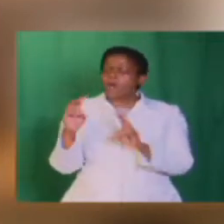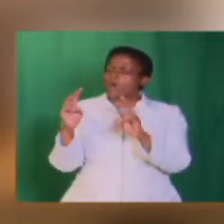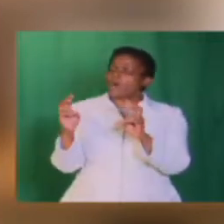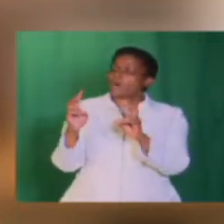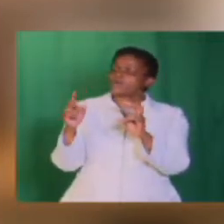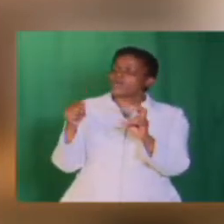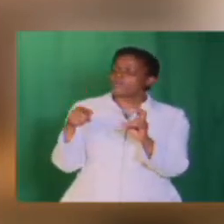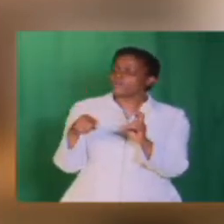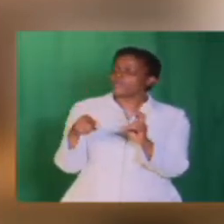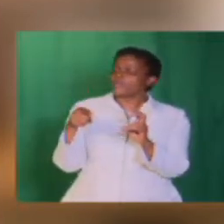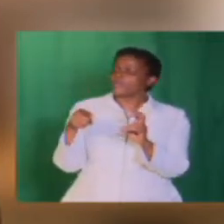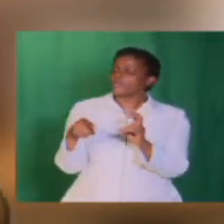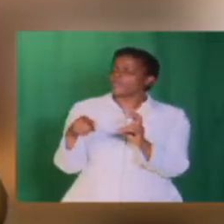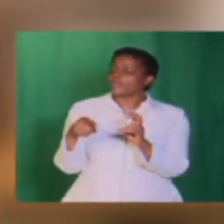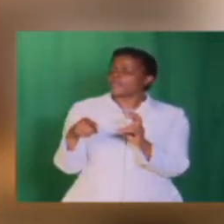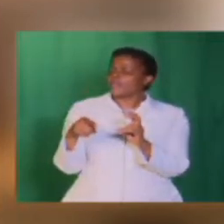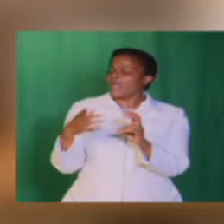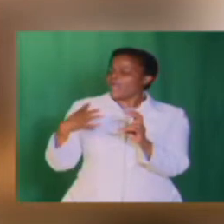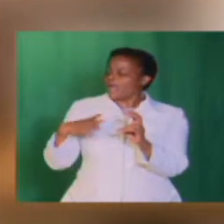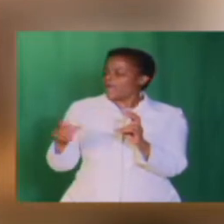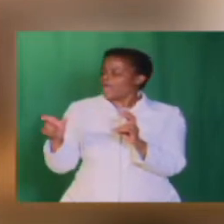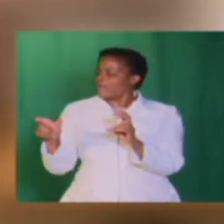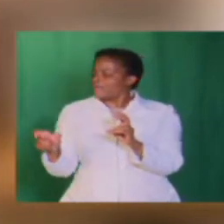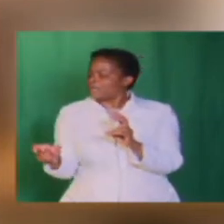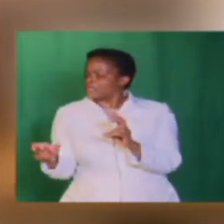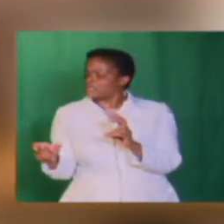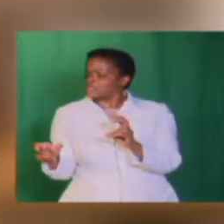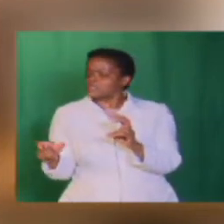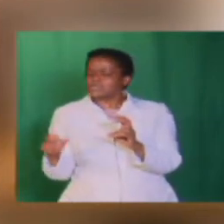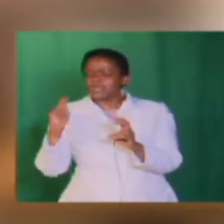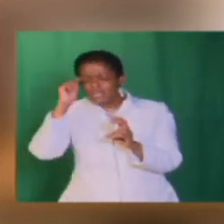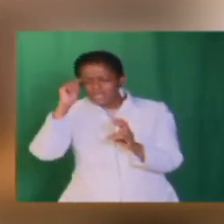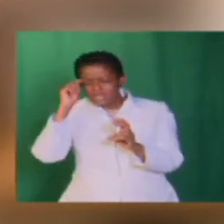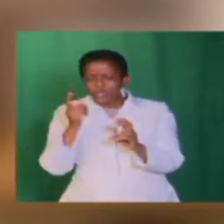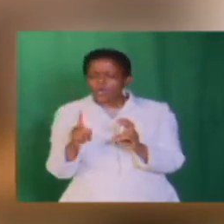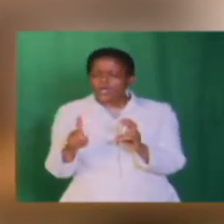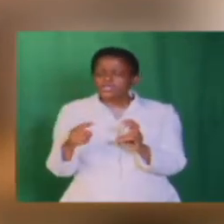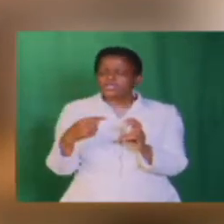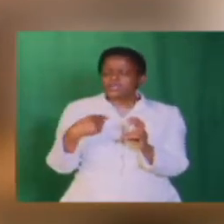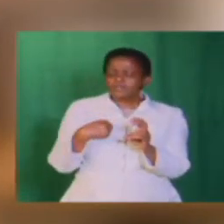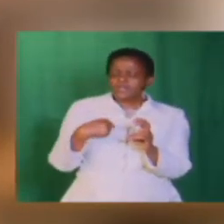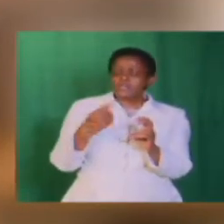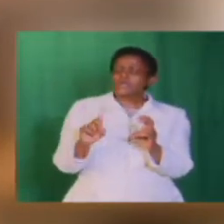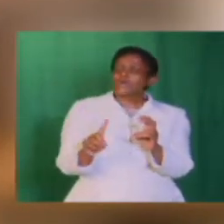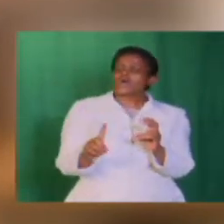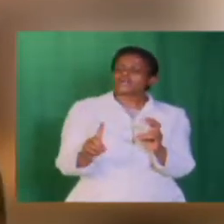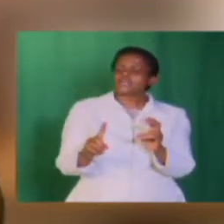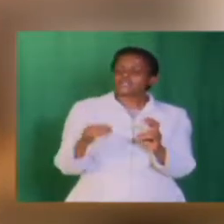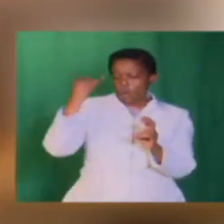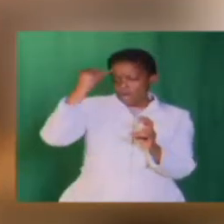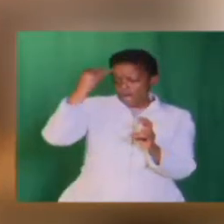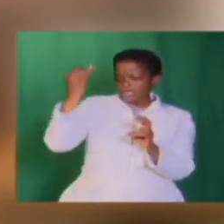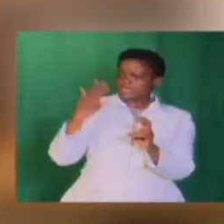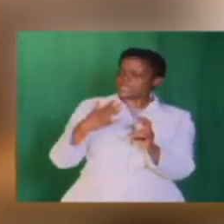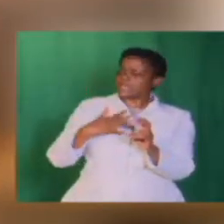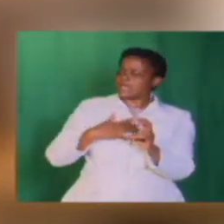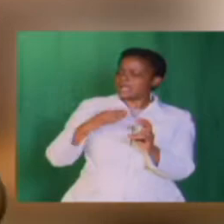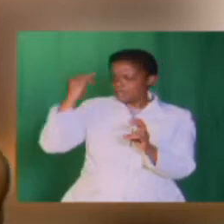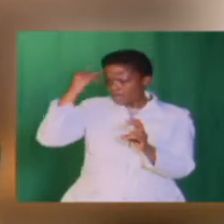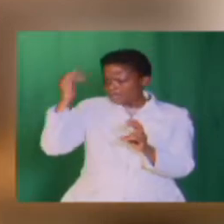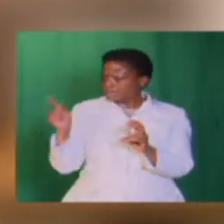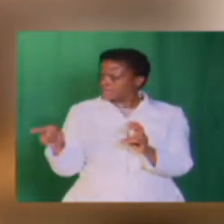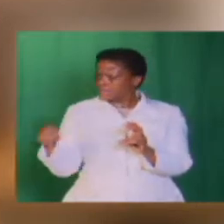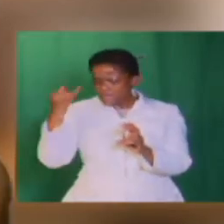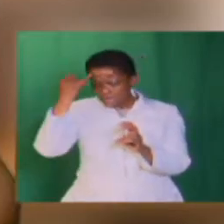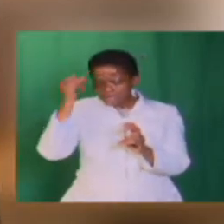from a different angle. And if you present that angle, you will discover that you are adding your opinion in that way. You are adding